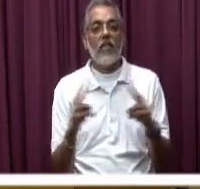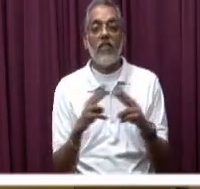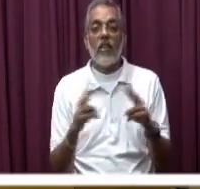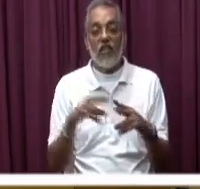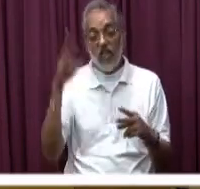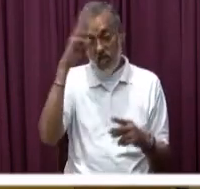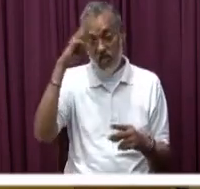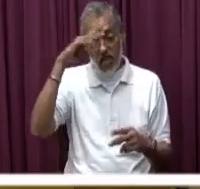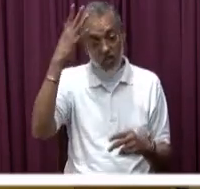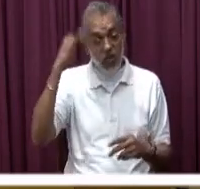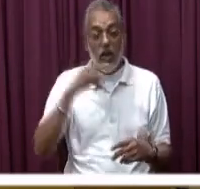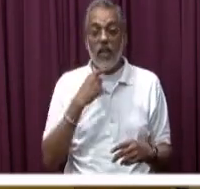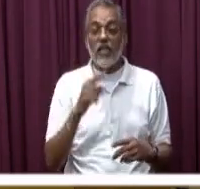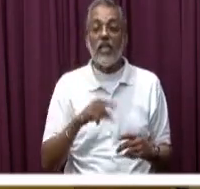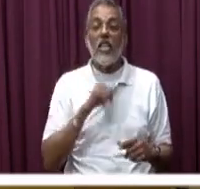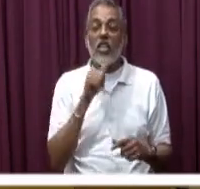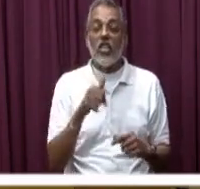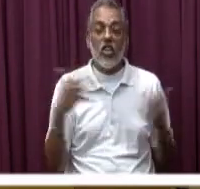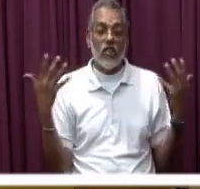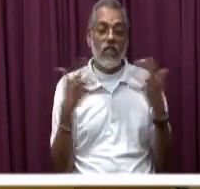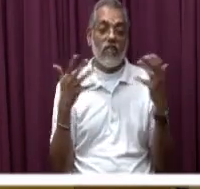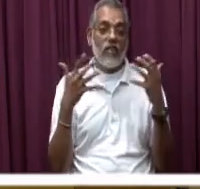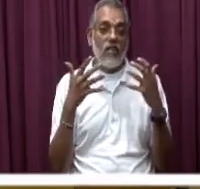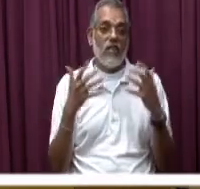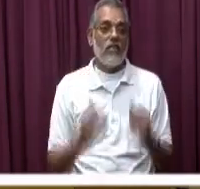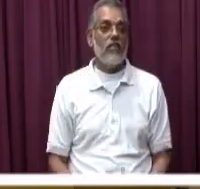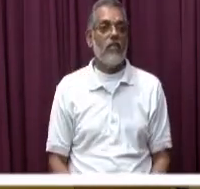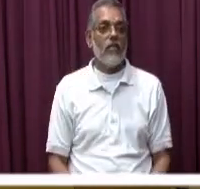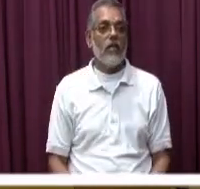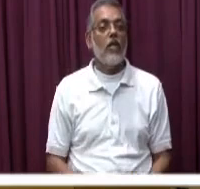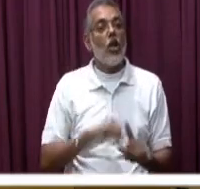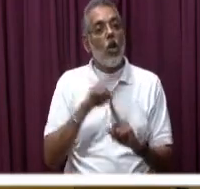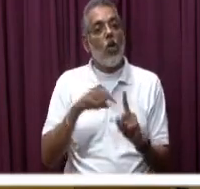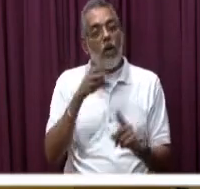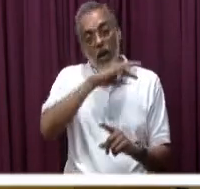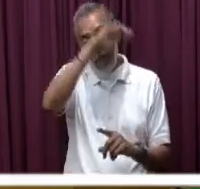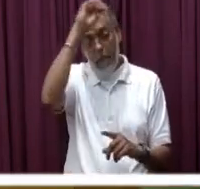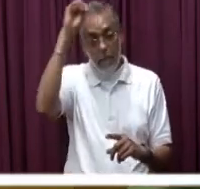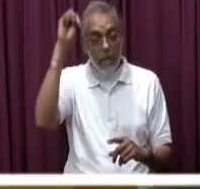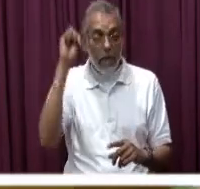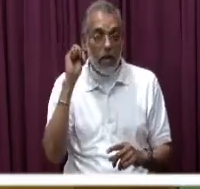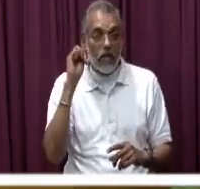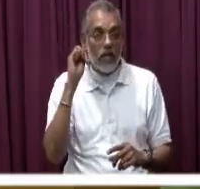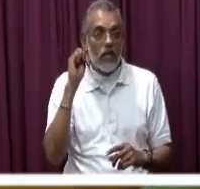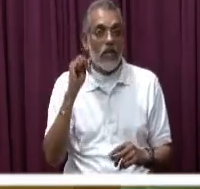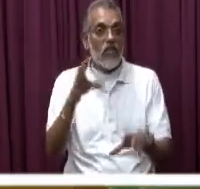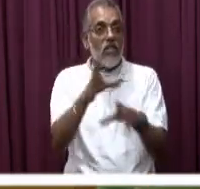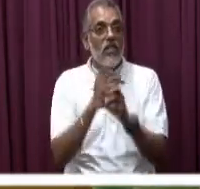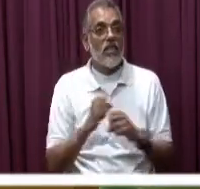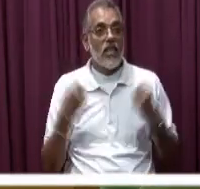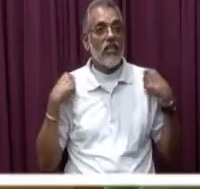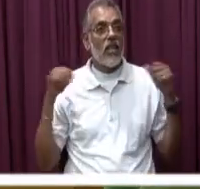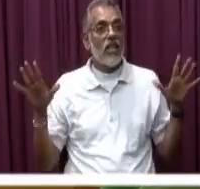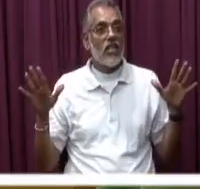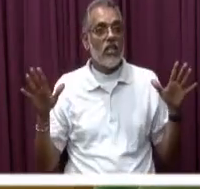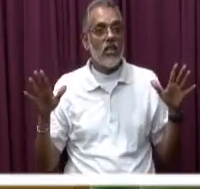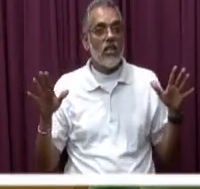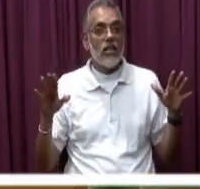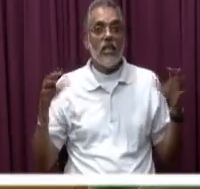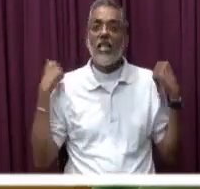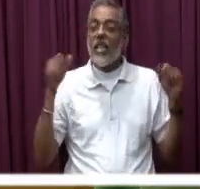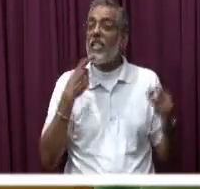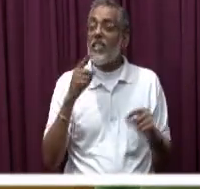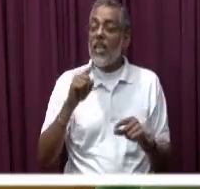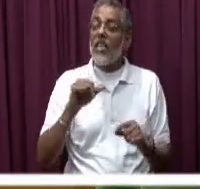good reason for God to say, do not be afraid, you know. When Mary received the angel, the first thing the angel said is, do not be afraid,